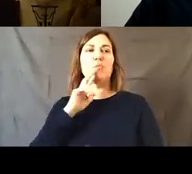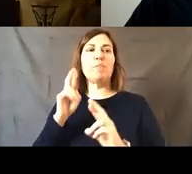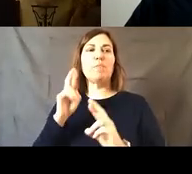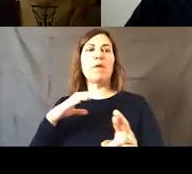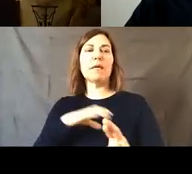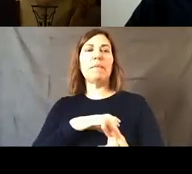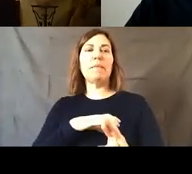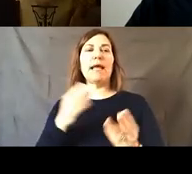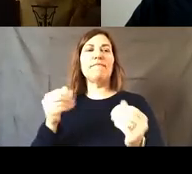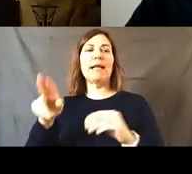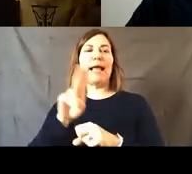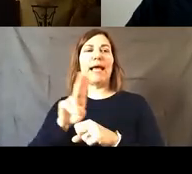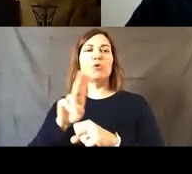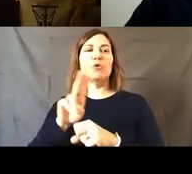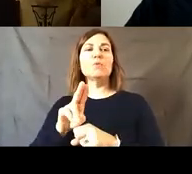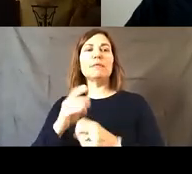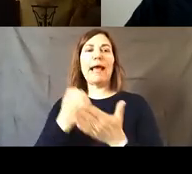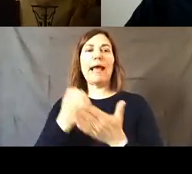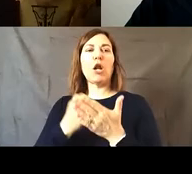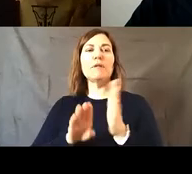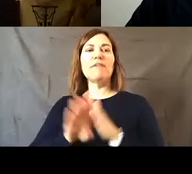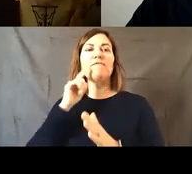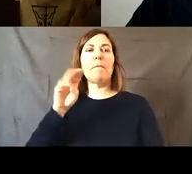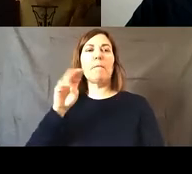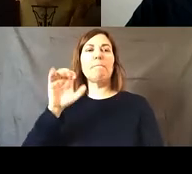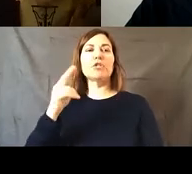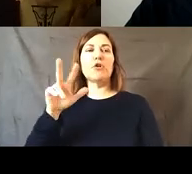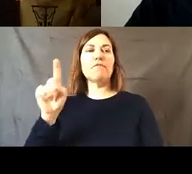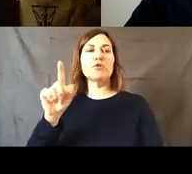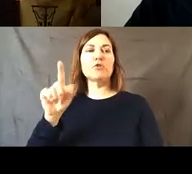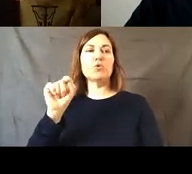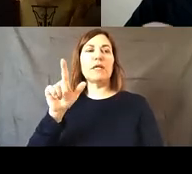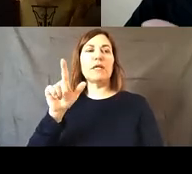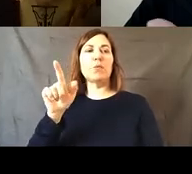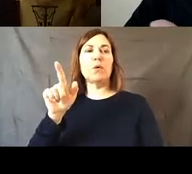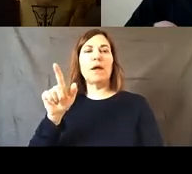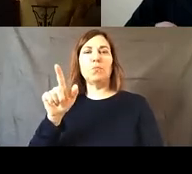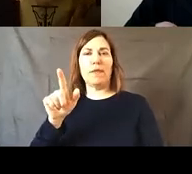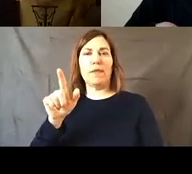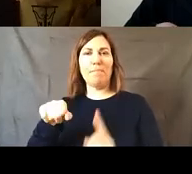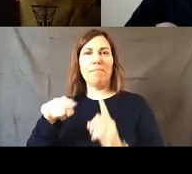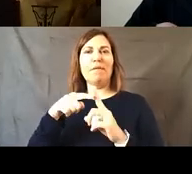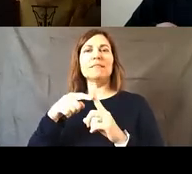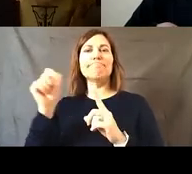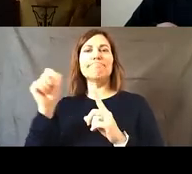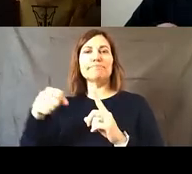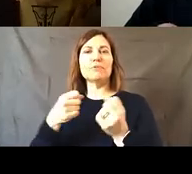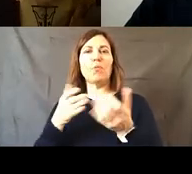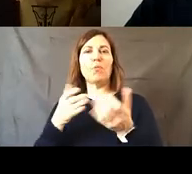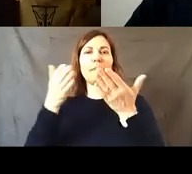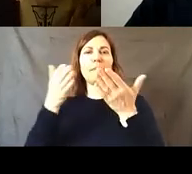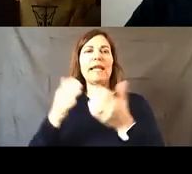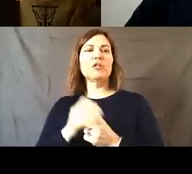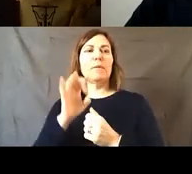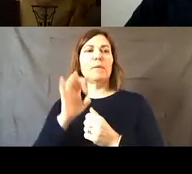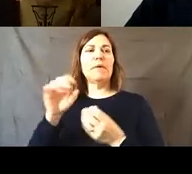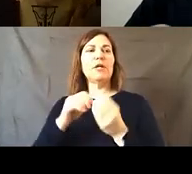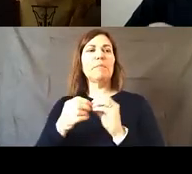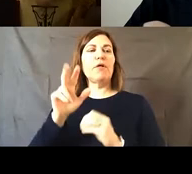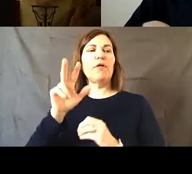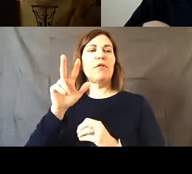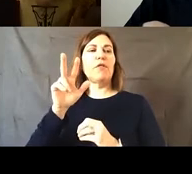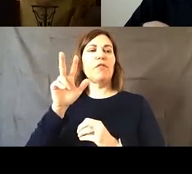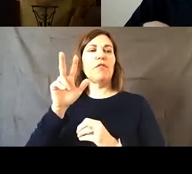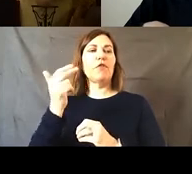and Economic Development for March 31st, 2021, with an affirmative recommendation. Bill Number 1334,